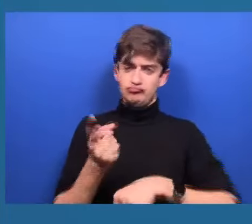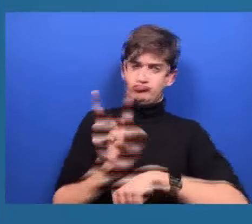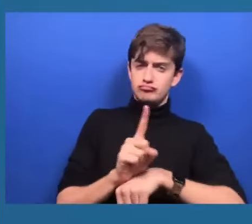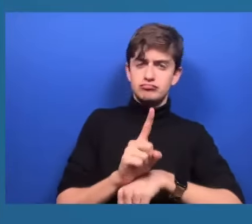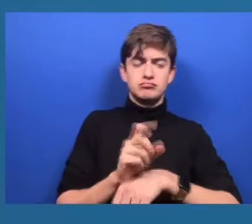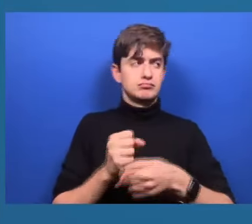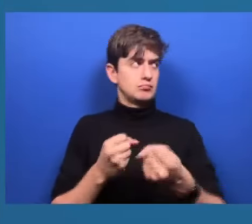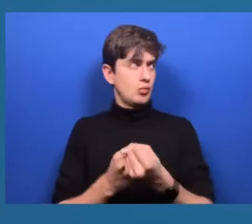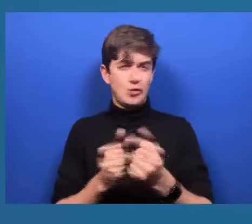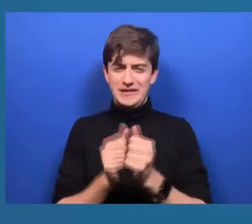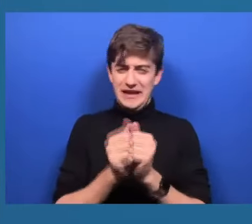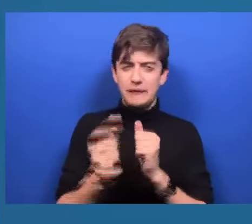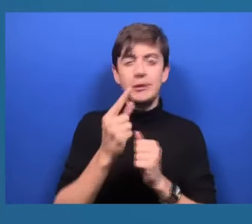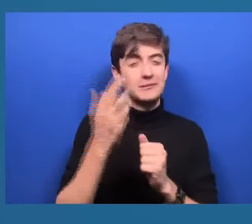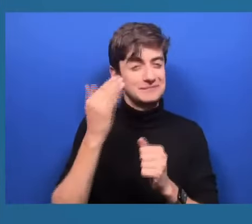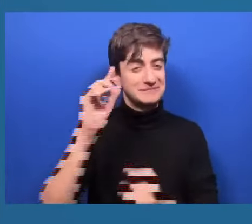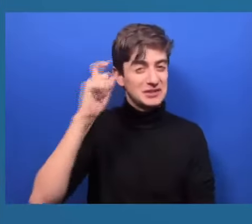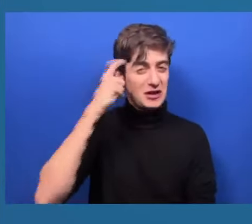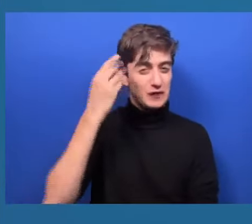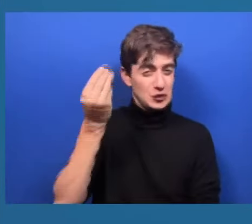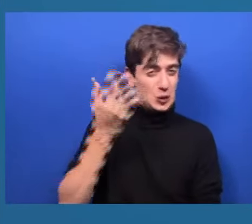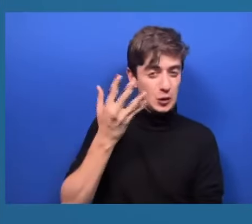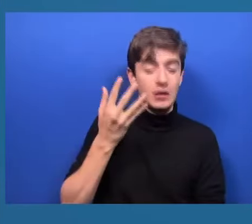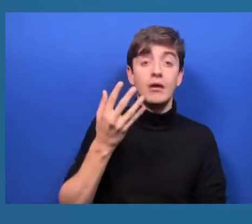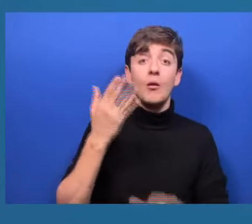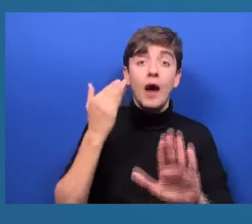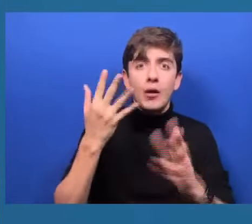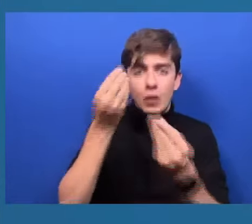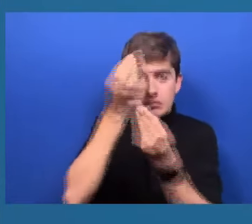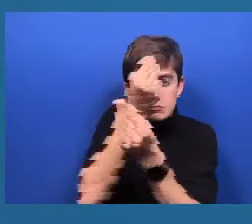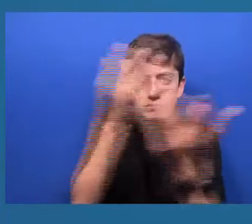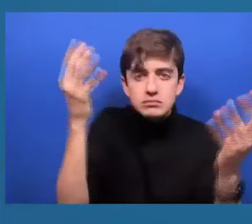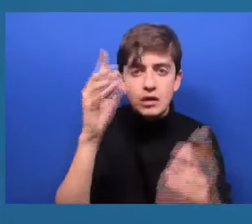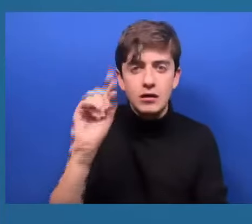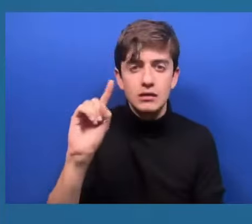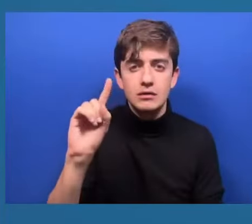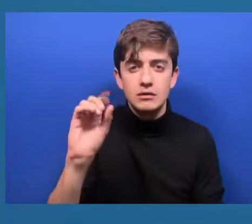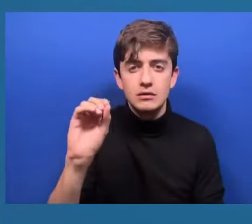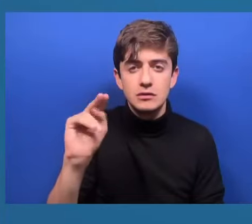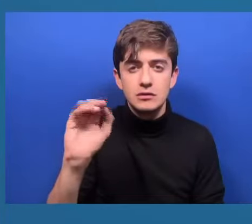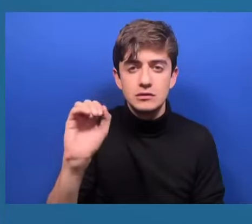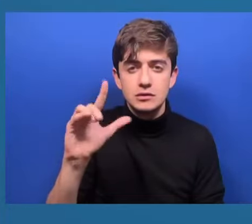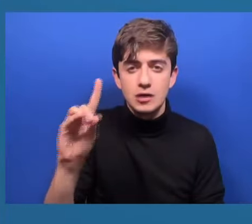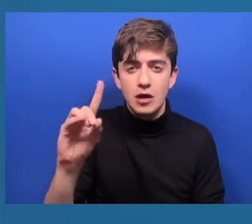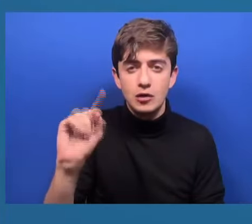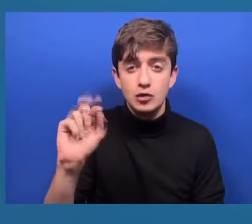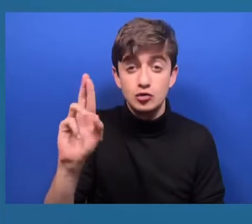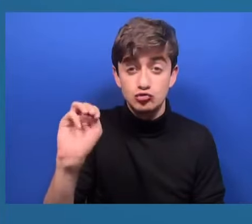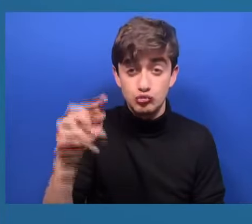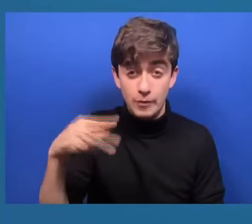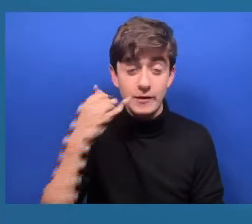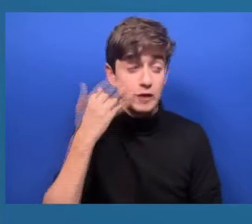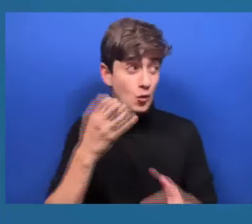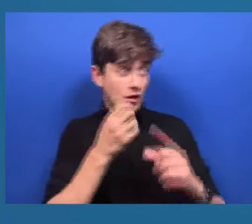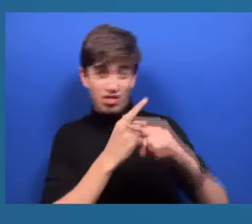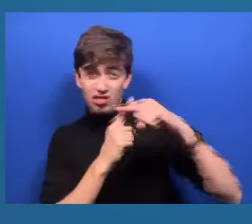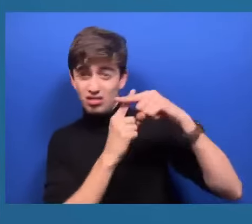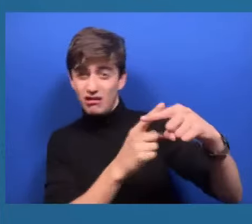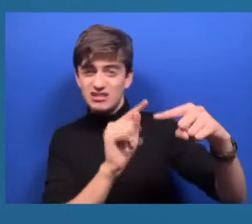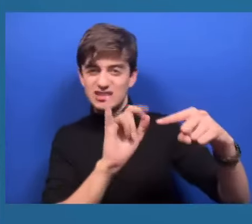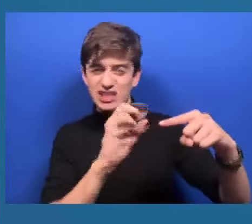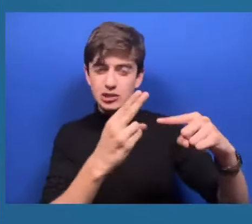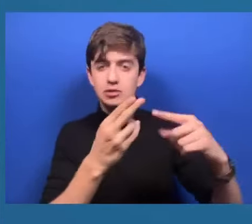governor to let Donald Trump know you will have to go through all of us to get to Tish James and get to